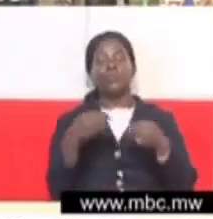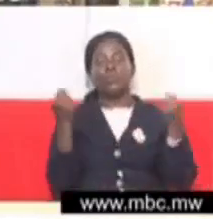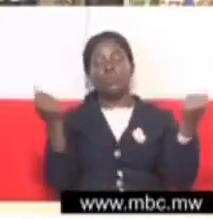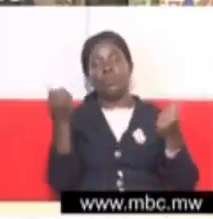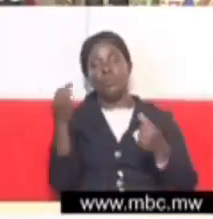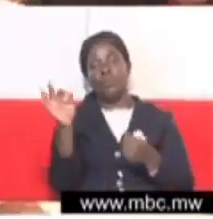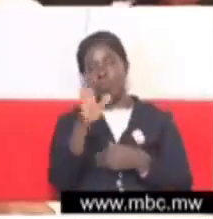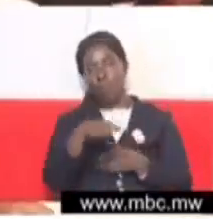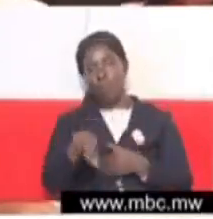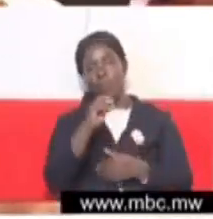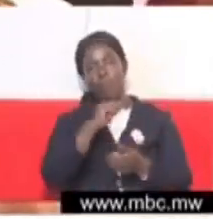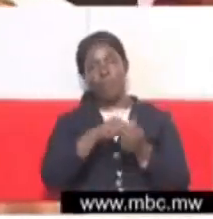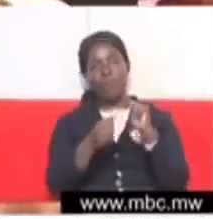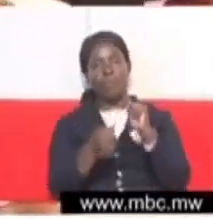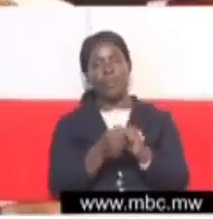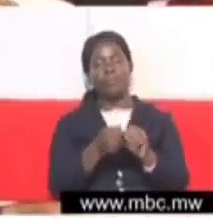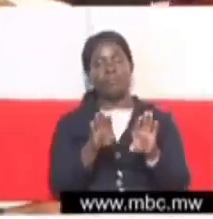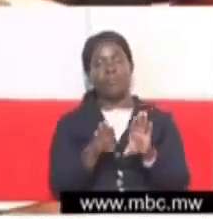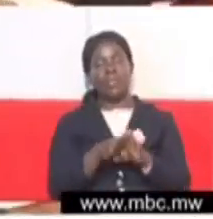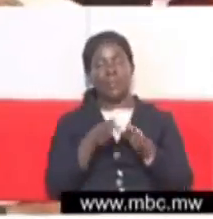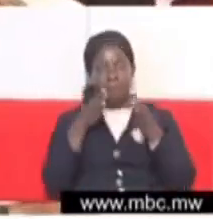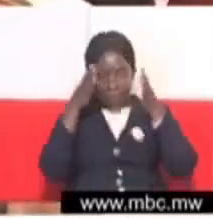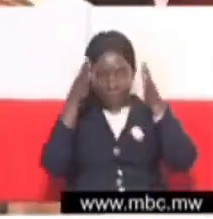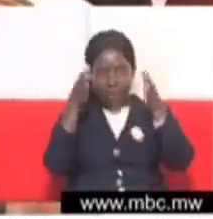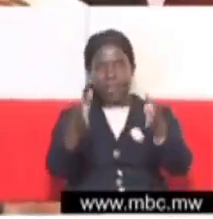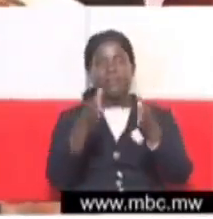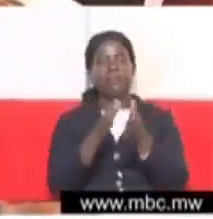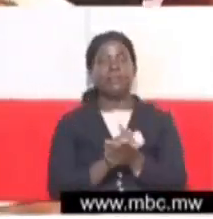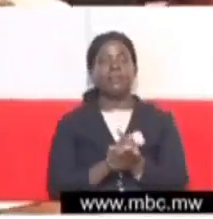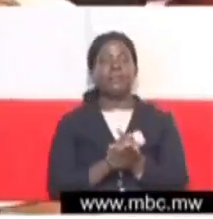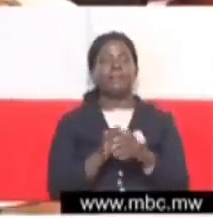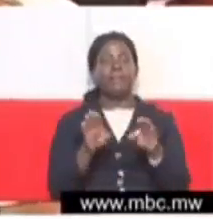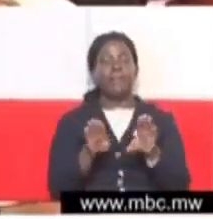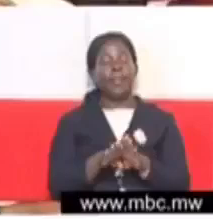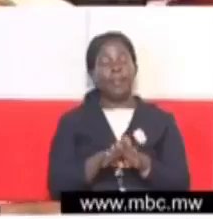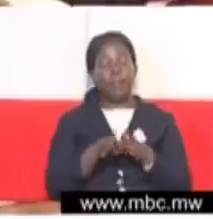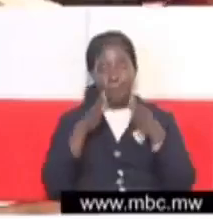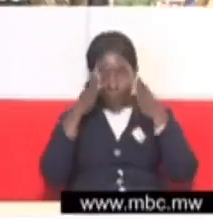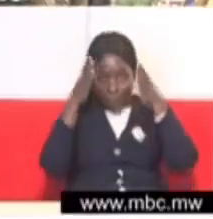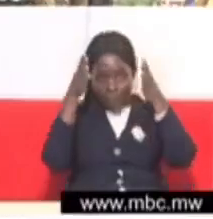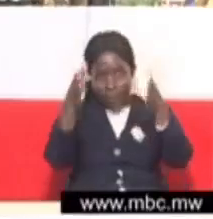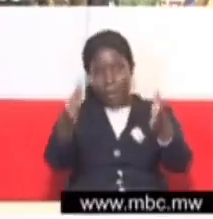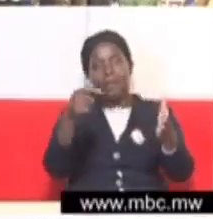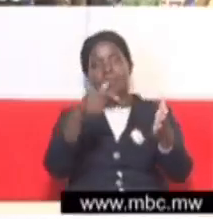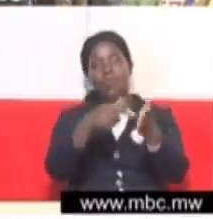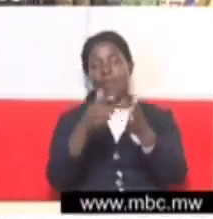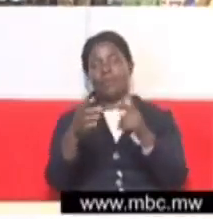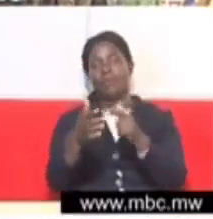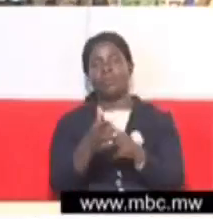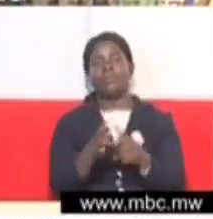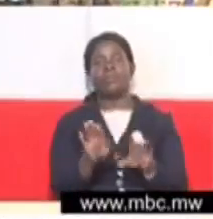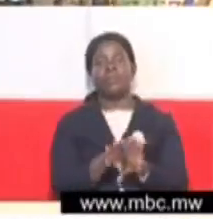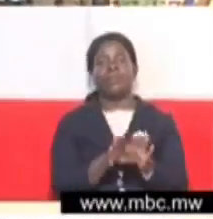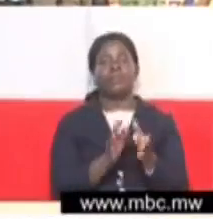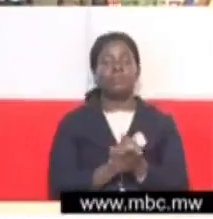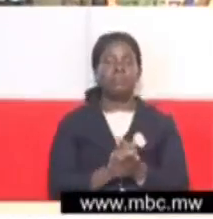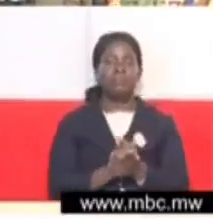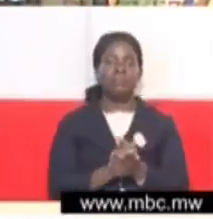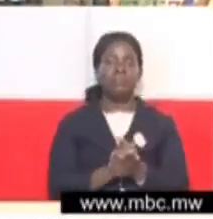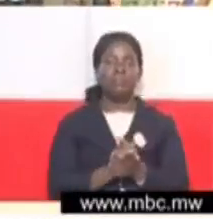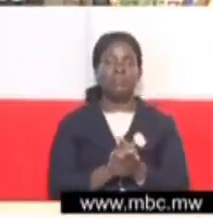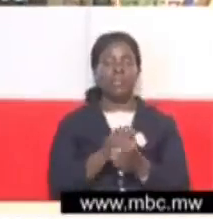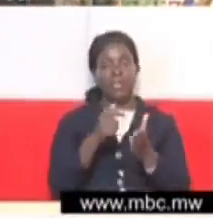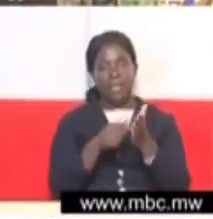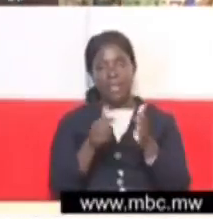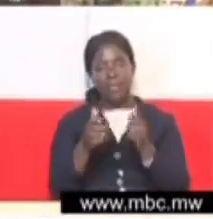problems is to focus, to put our focus on Jesus Christ. He is the one who can